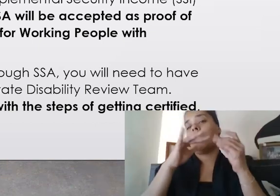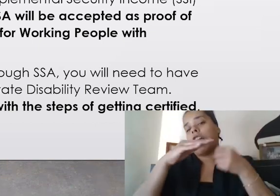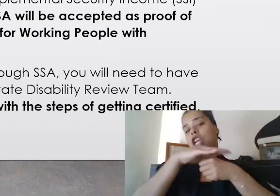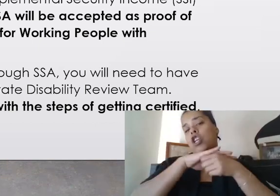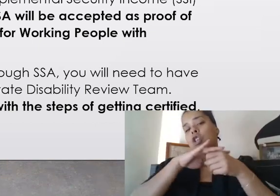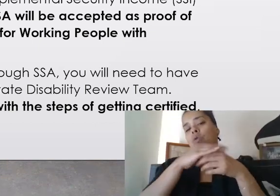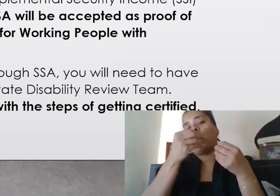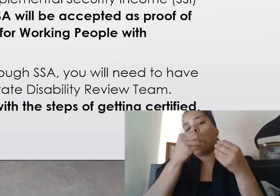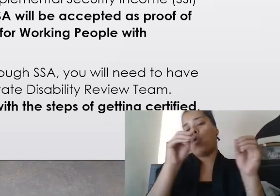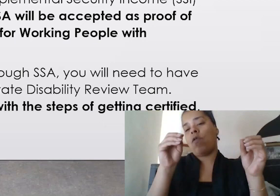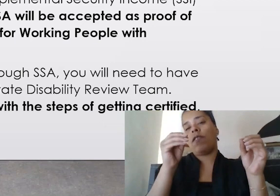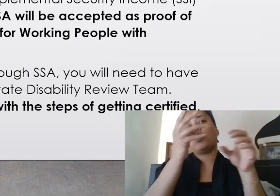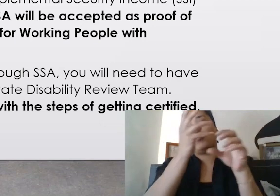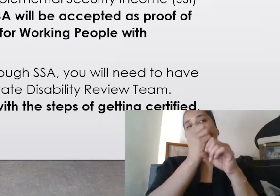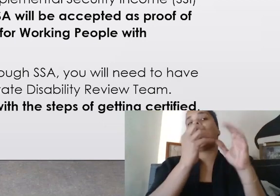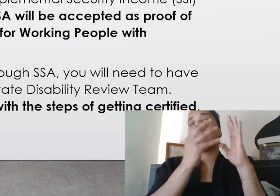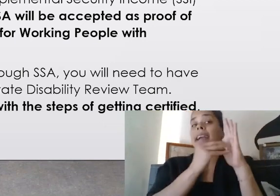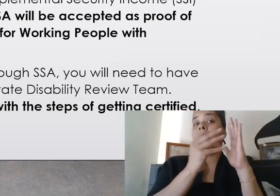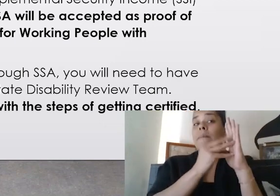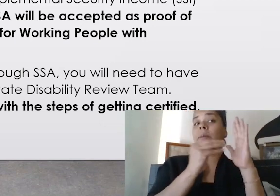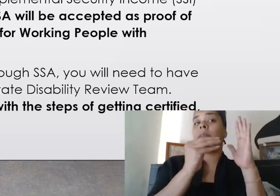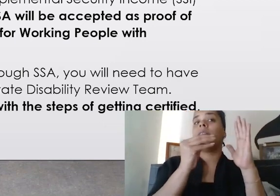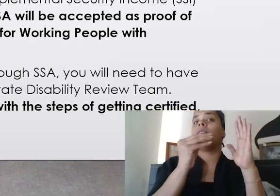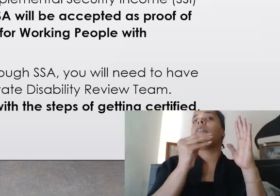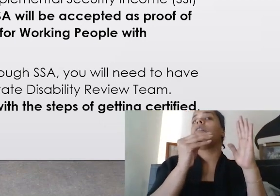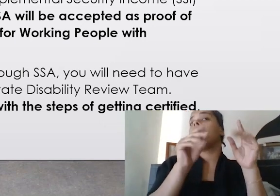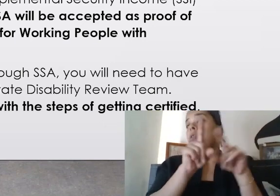get a copy of that online through the